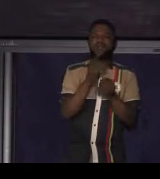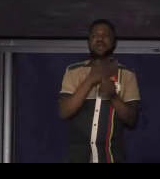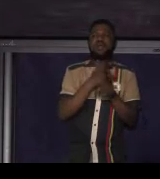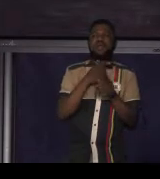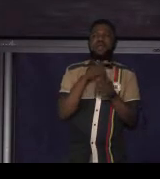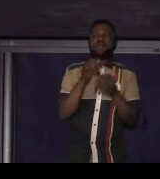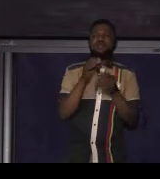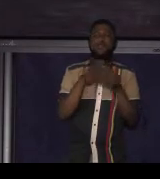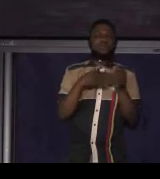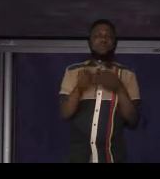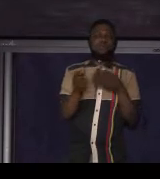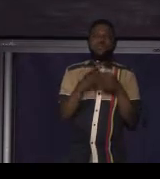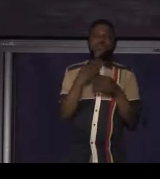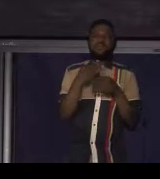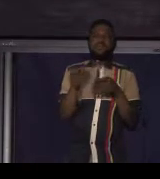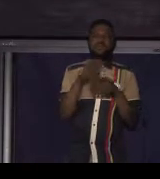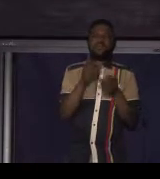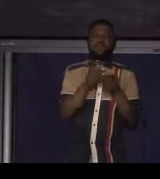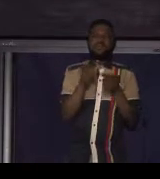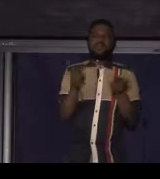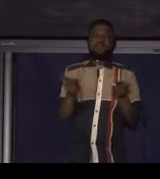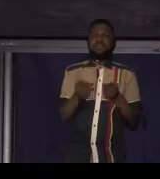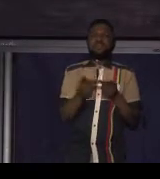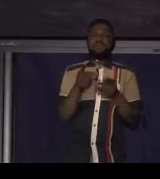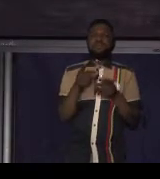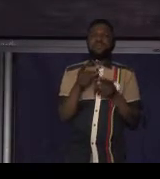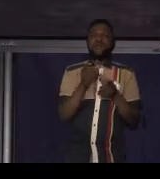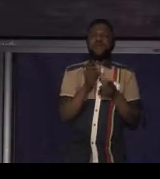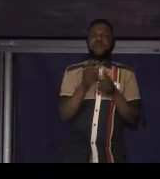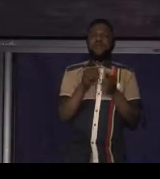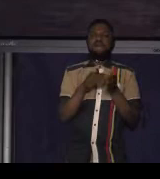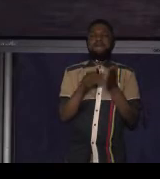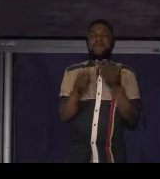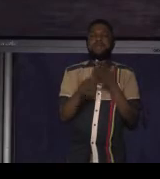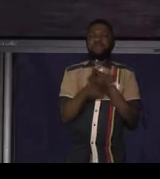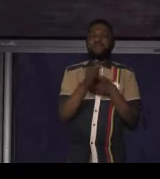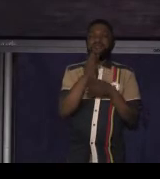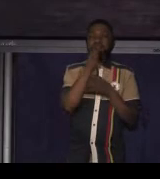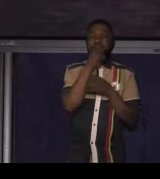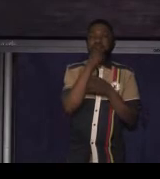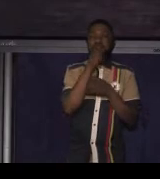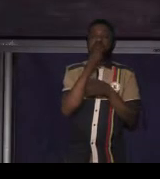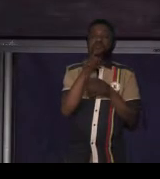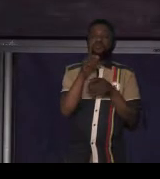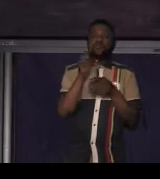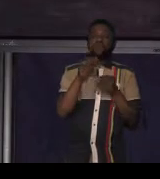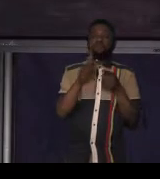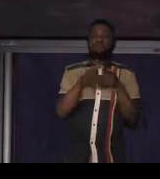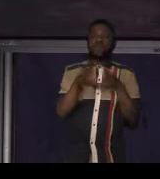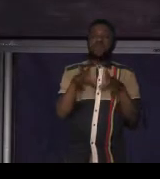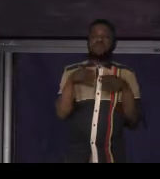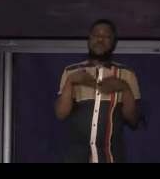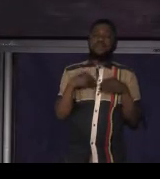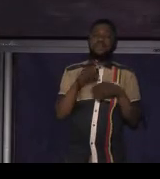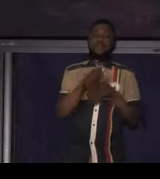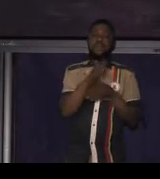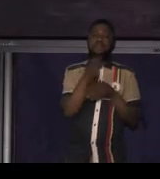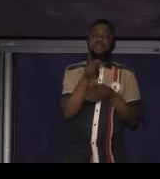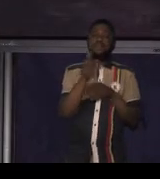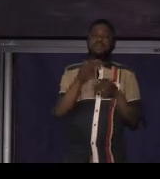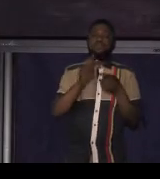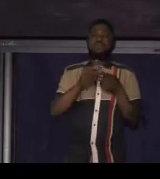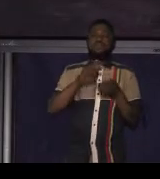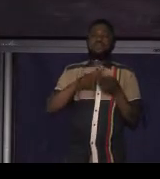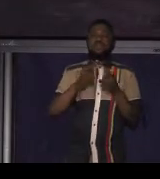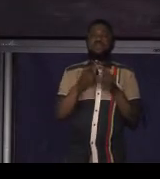of everybody irrespective of their position or background. Tolerance, you need to accommodate